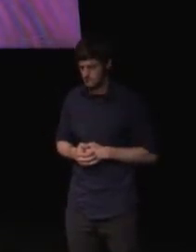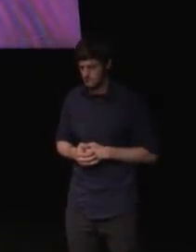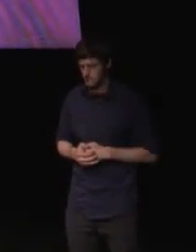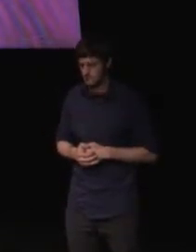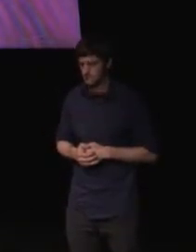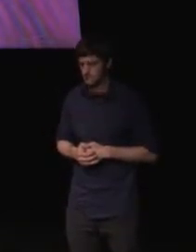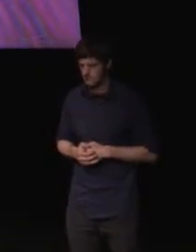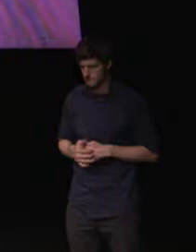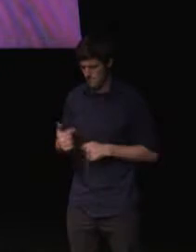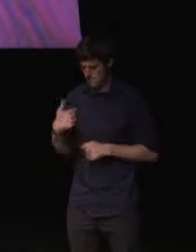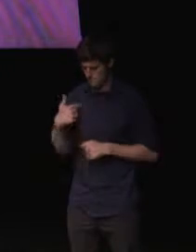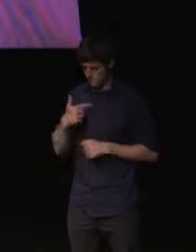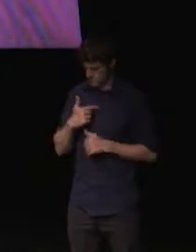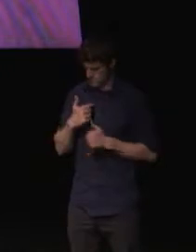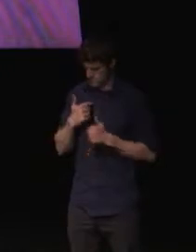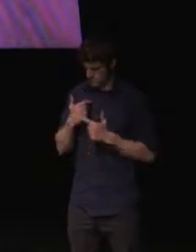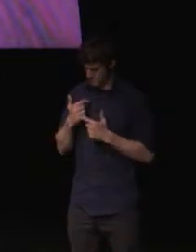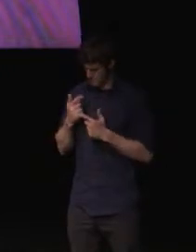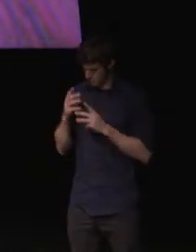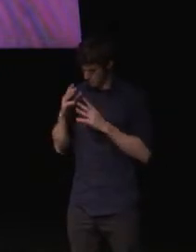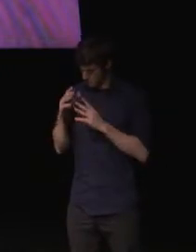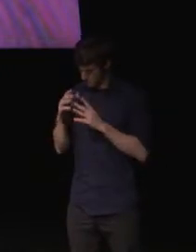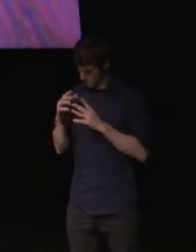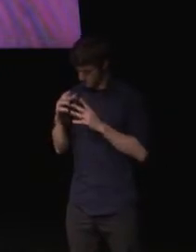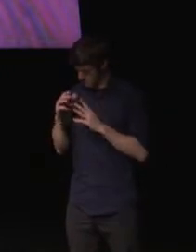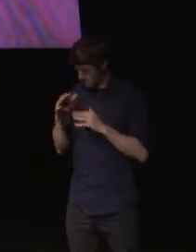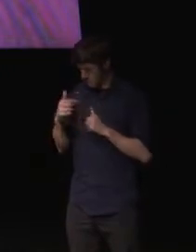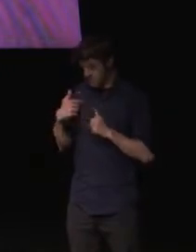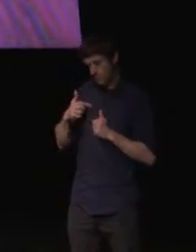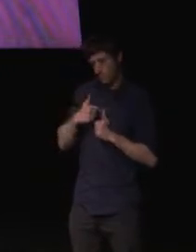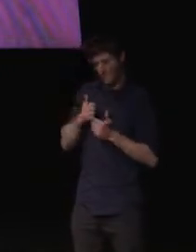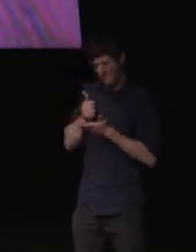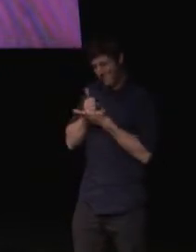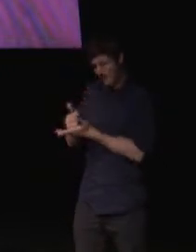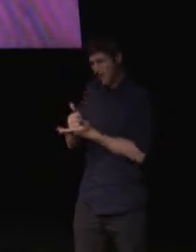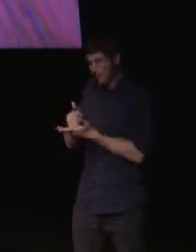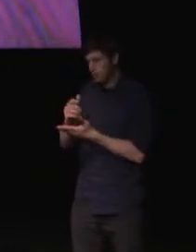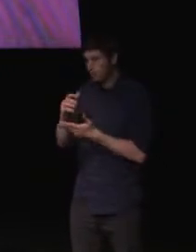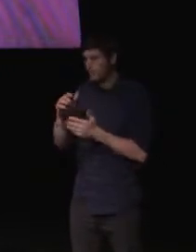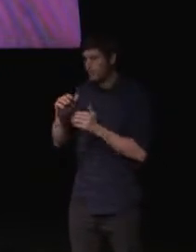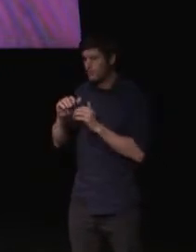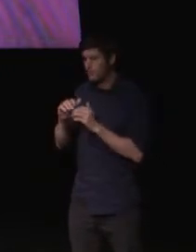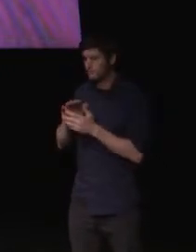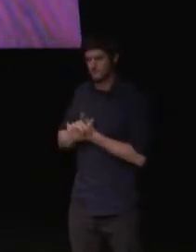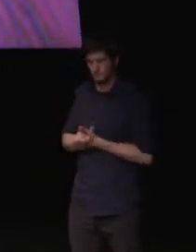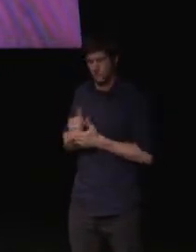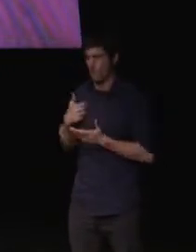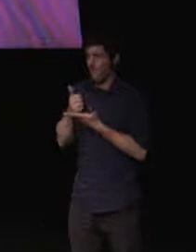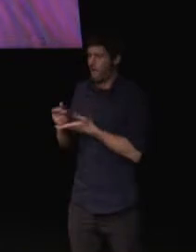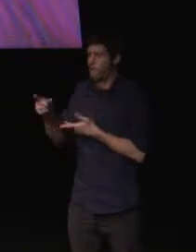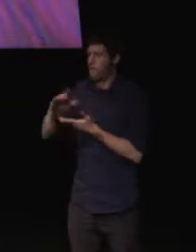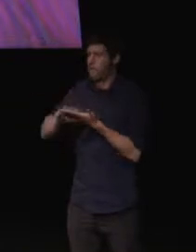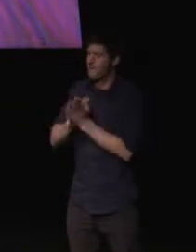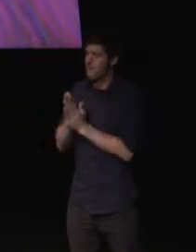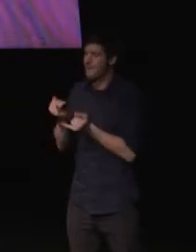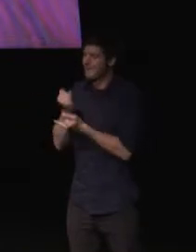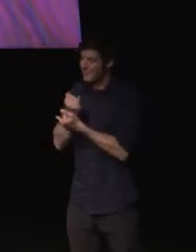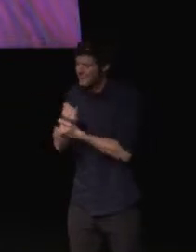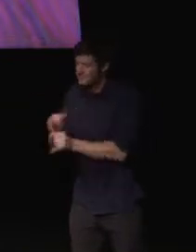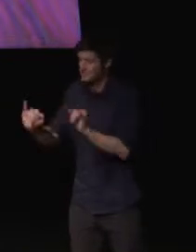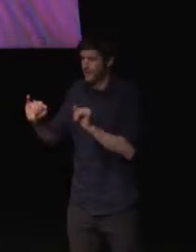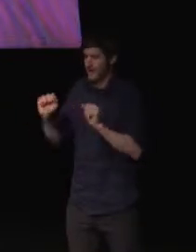an independent individual human. And that's why we're so different. We have this kind of mental health mentality